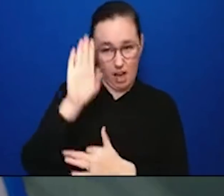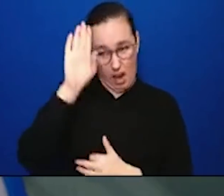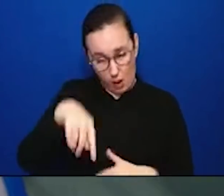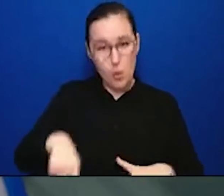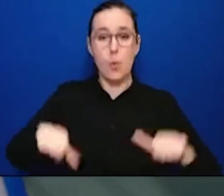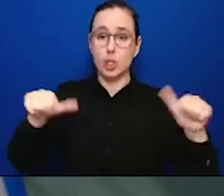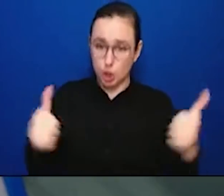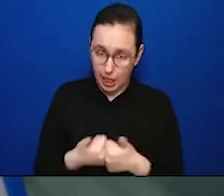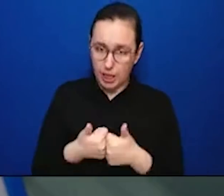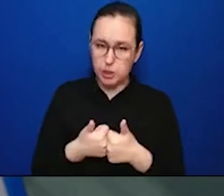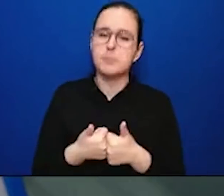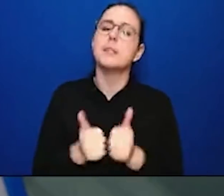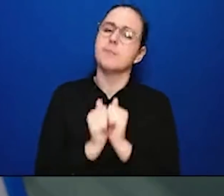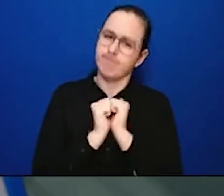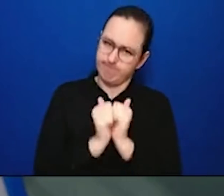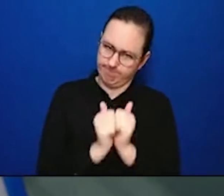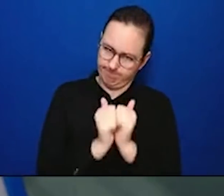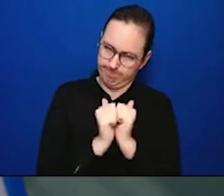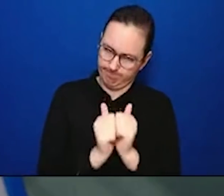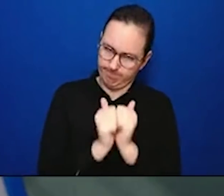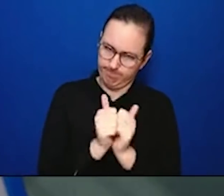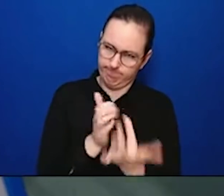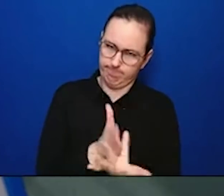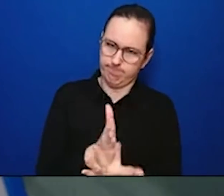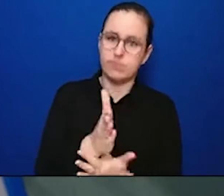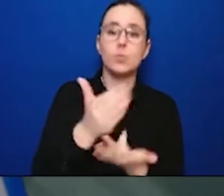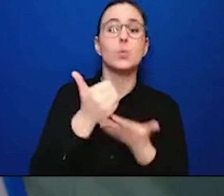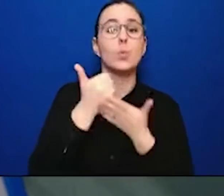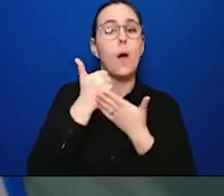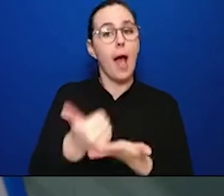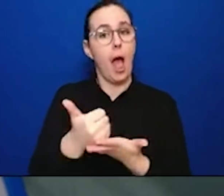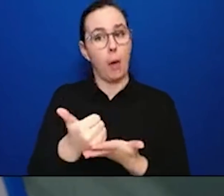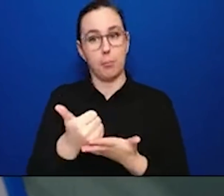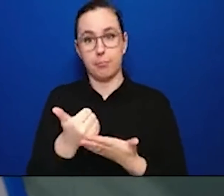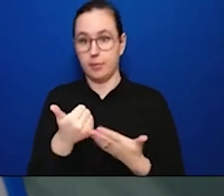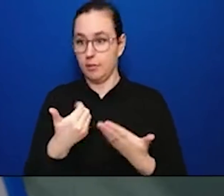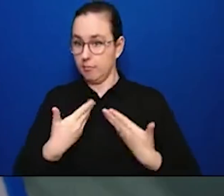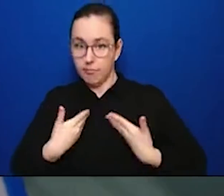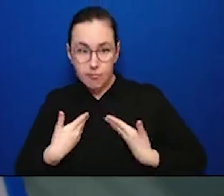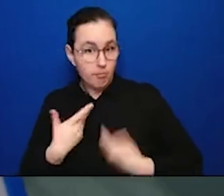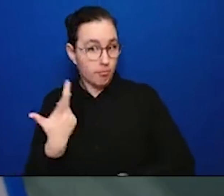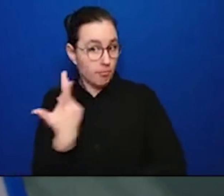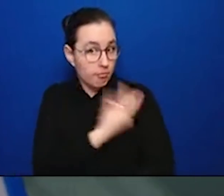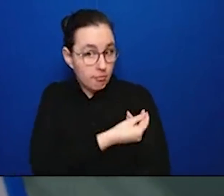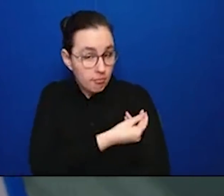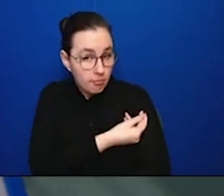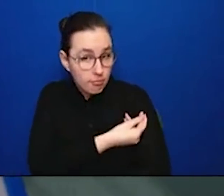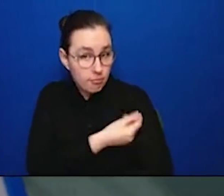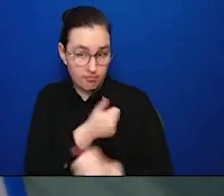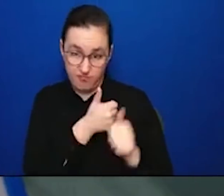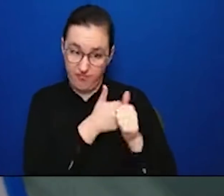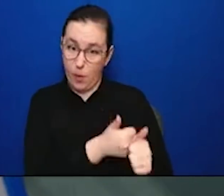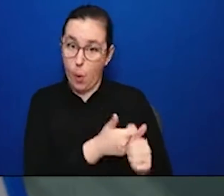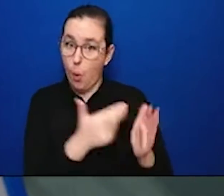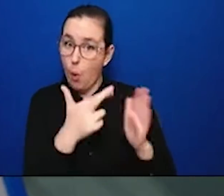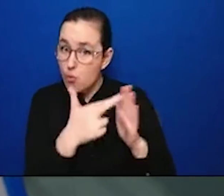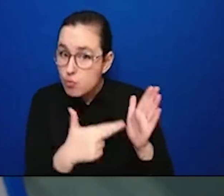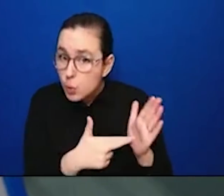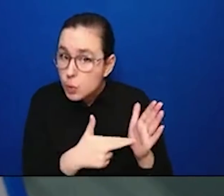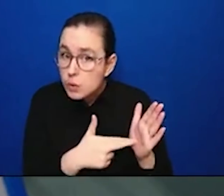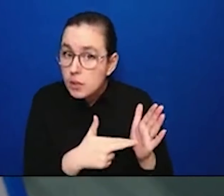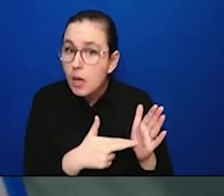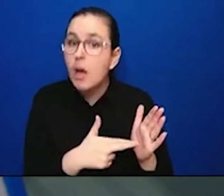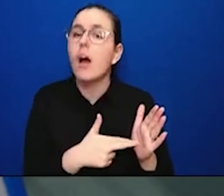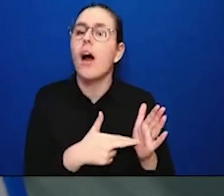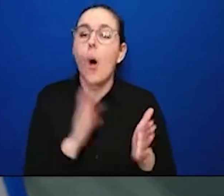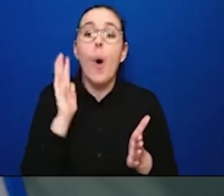concern, do everything we can to help ourselves by getting vaccinated and following public health guidance, and everyone we